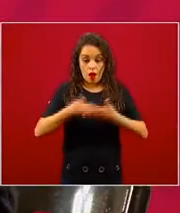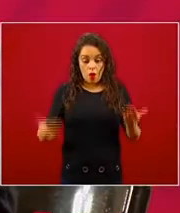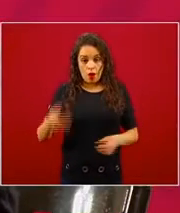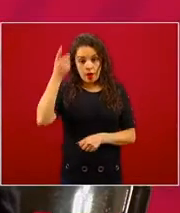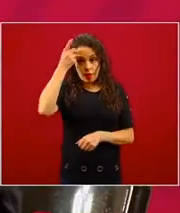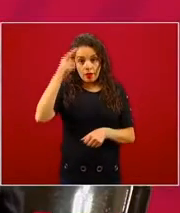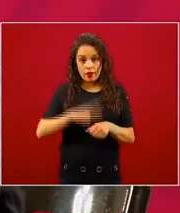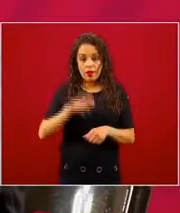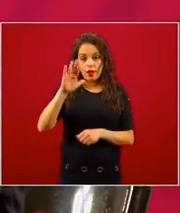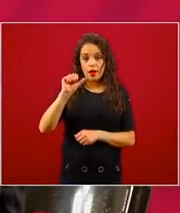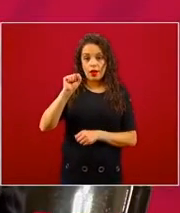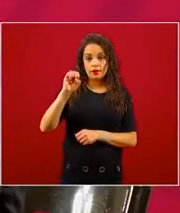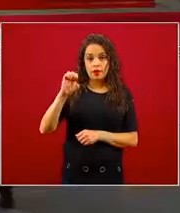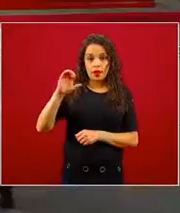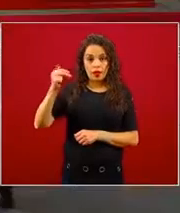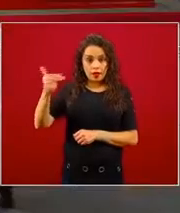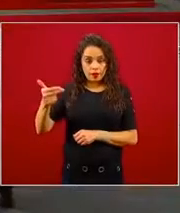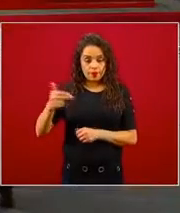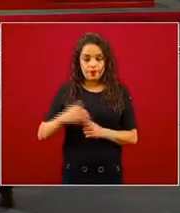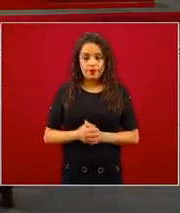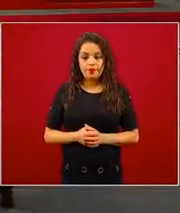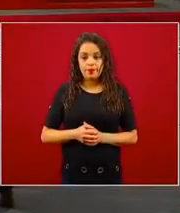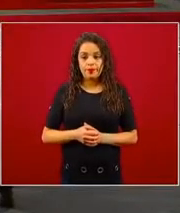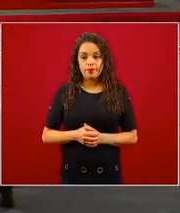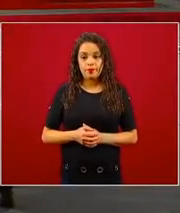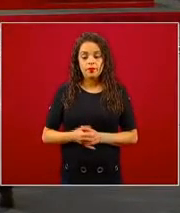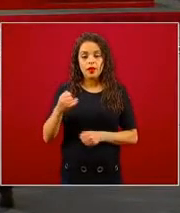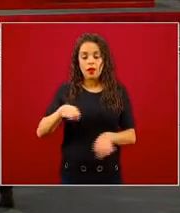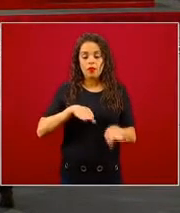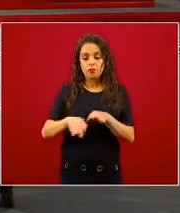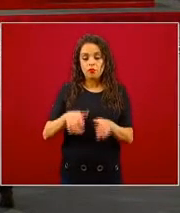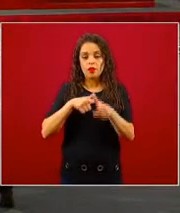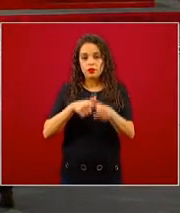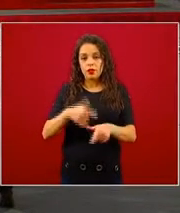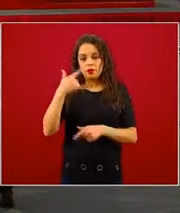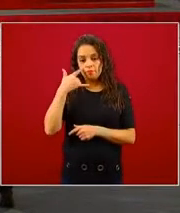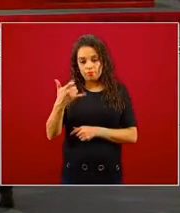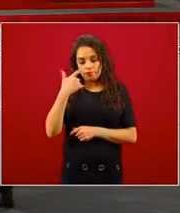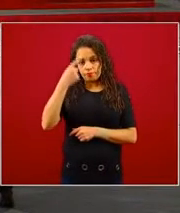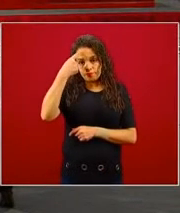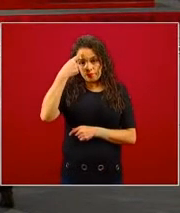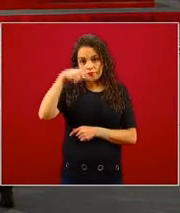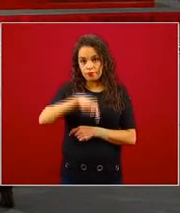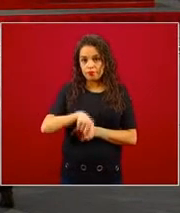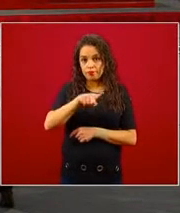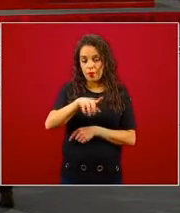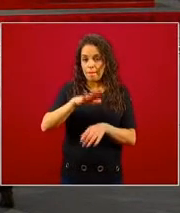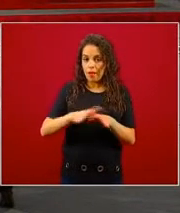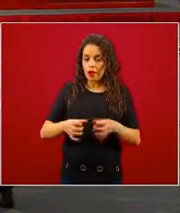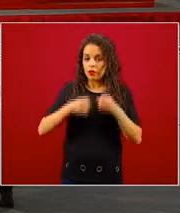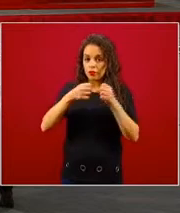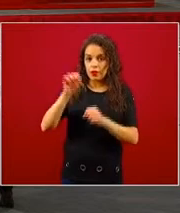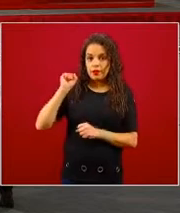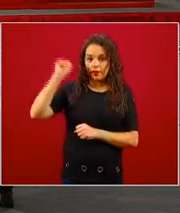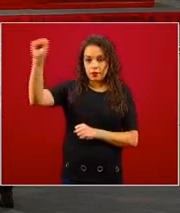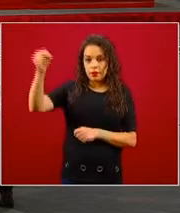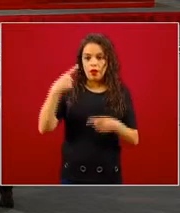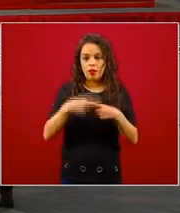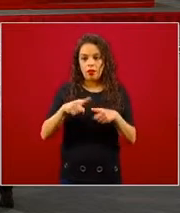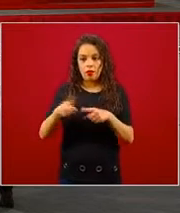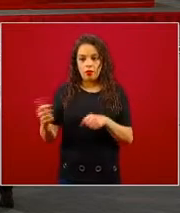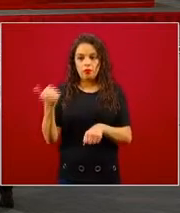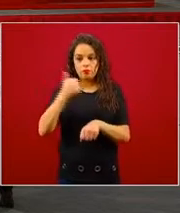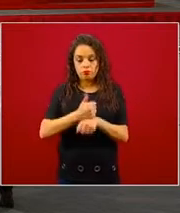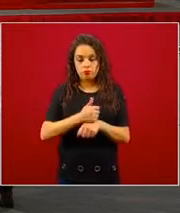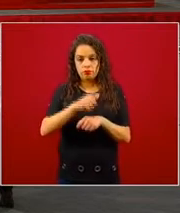de years CACEC of the first y union, trabaja para el and she is fortalecimiento now del the director sindicato. of CASIC and Ocupó works diversos to cargos en la strengthen Confederación the Latinoamericana y